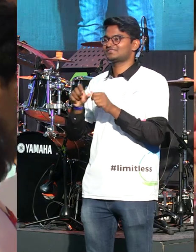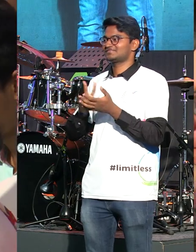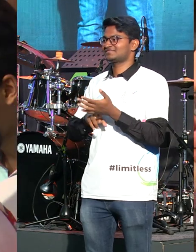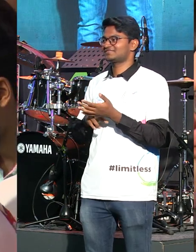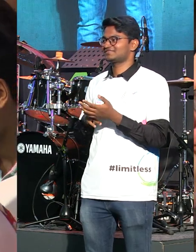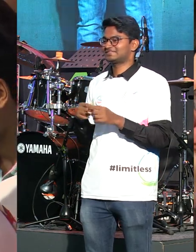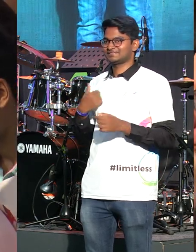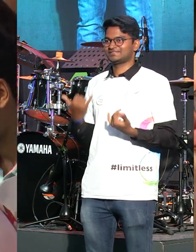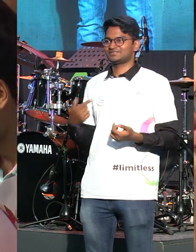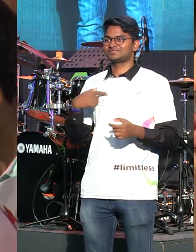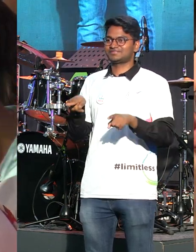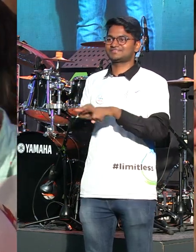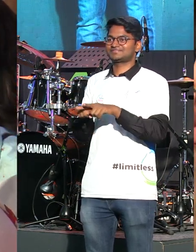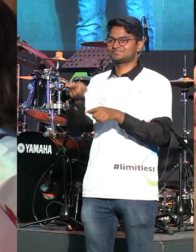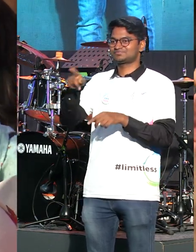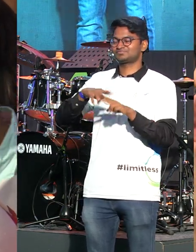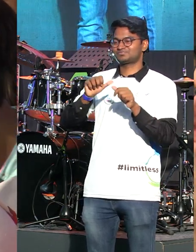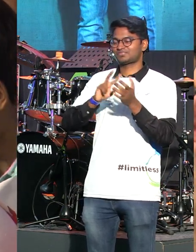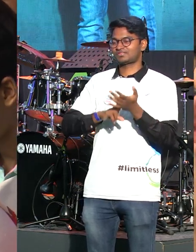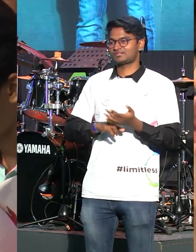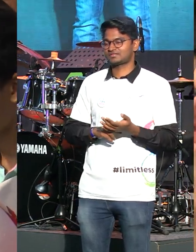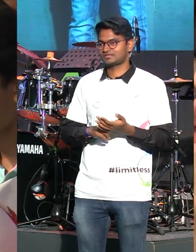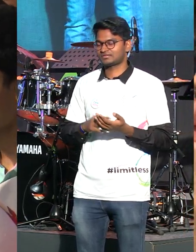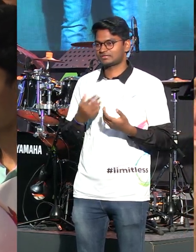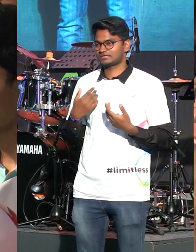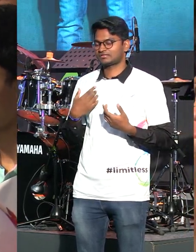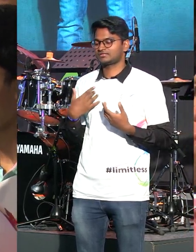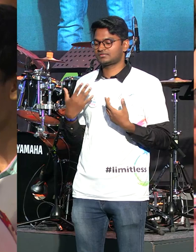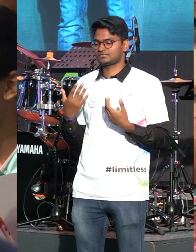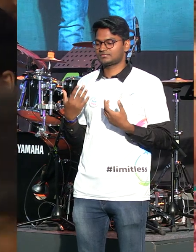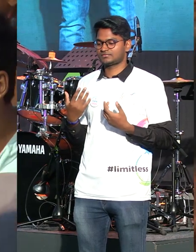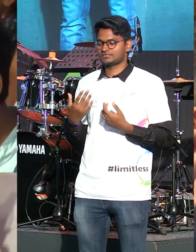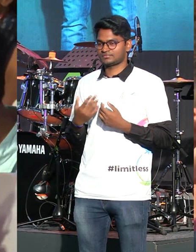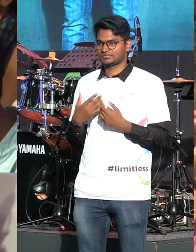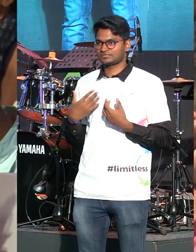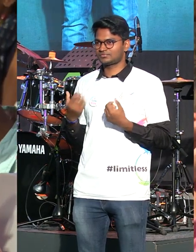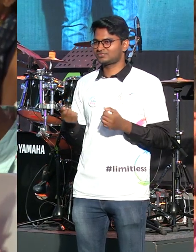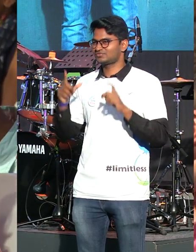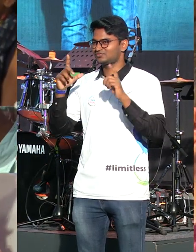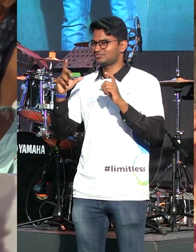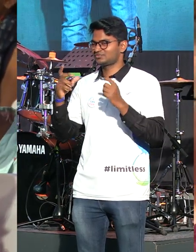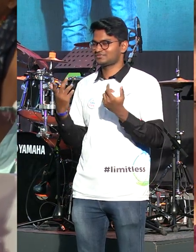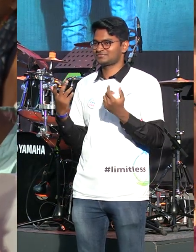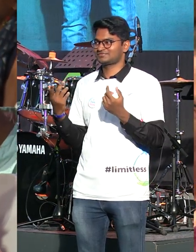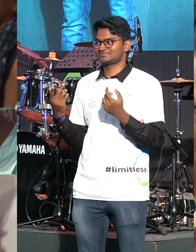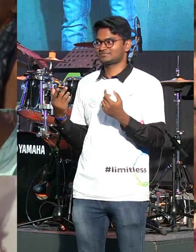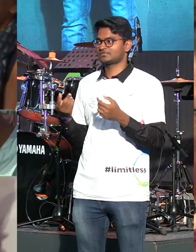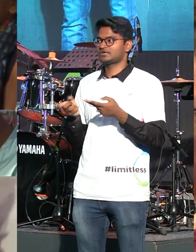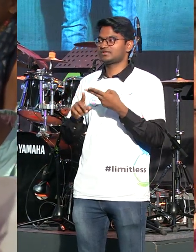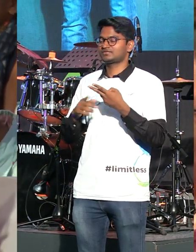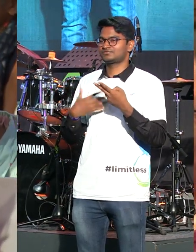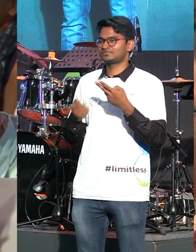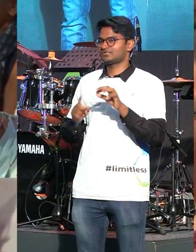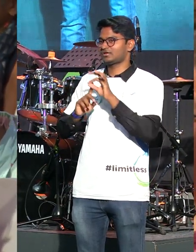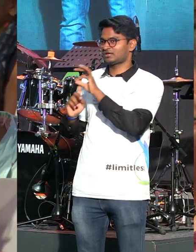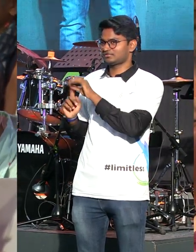big. And ma'am, at the end, I want to have a photo with you. Yes. And ma'am, I want to ask you one question. You're going to